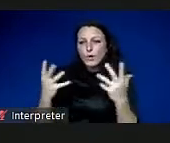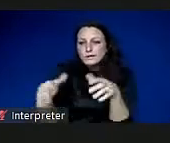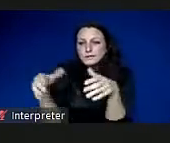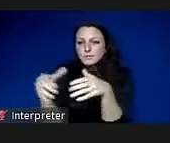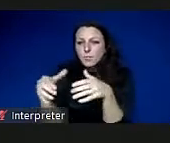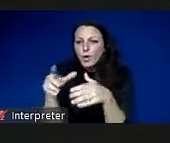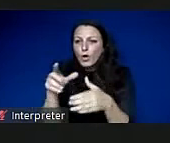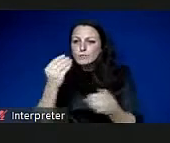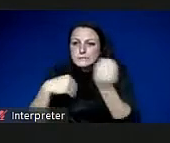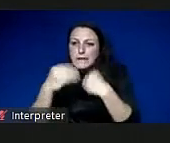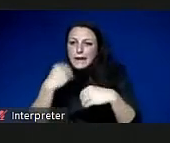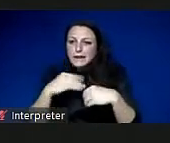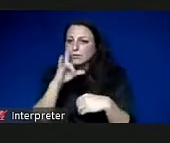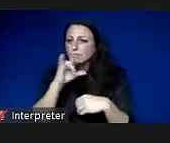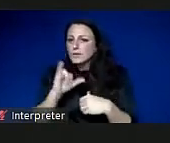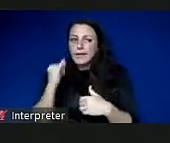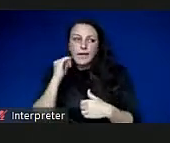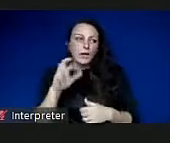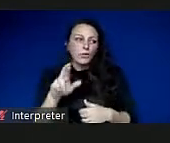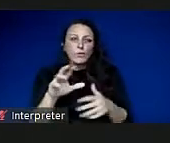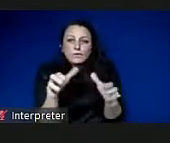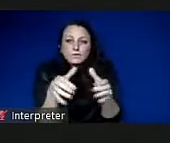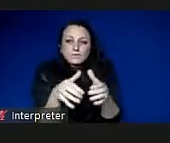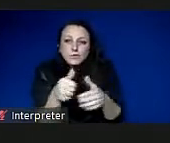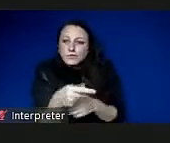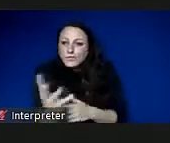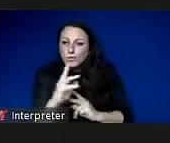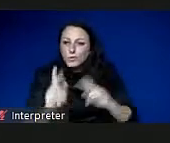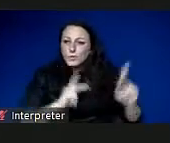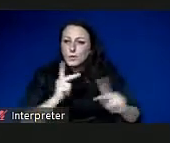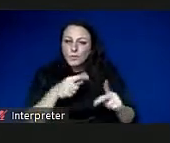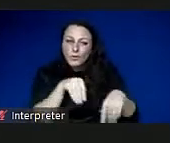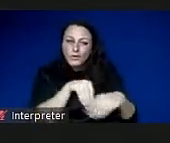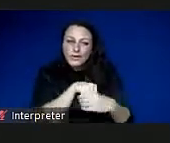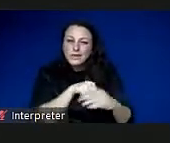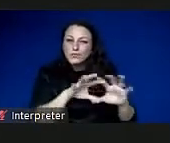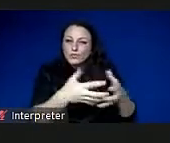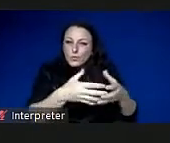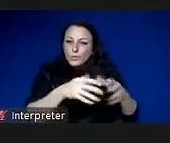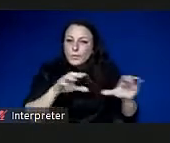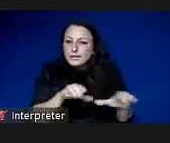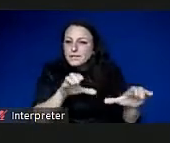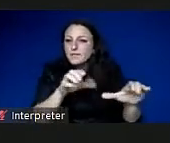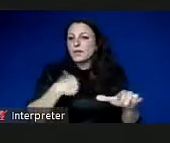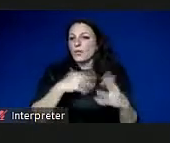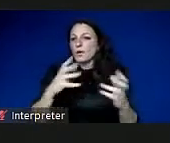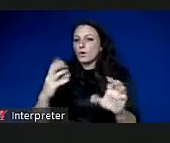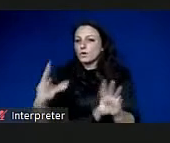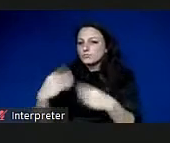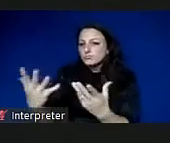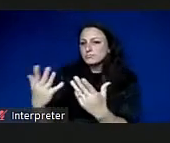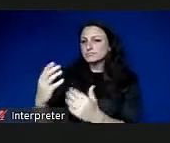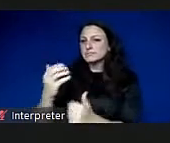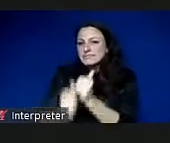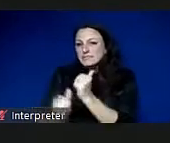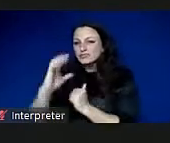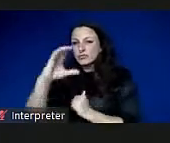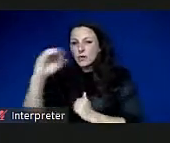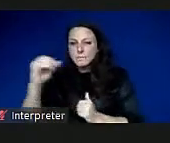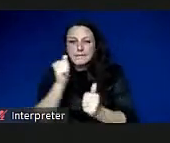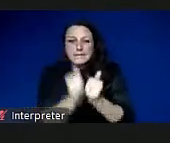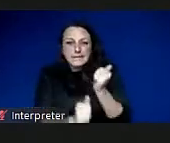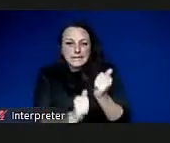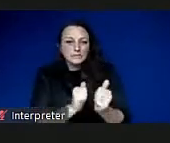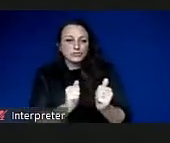group activities look like? Really trying to give, these providers and the residents every tool that we had to help